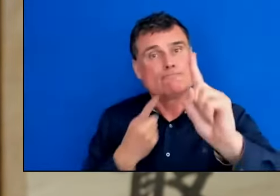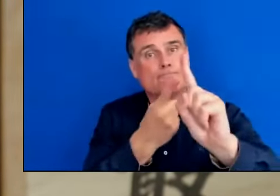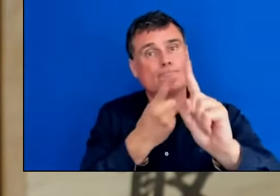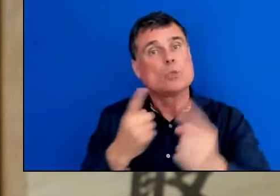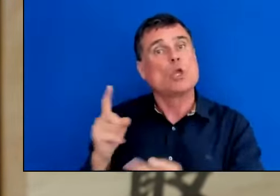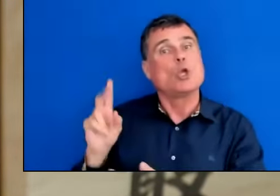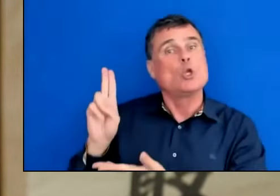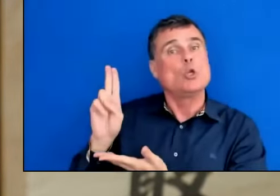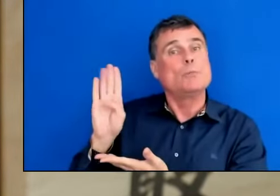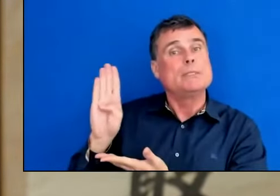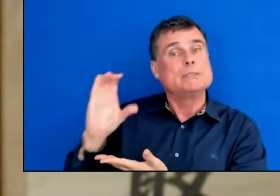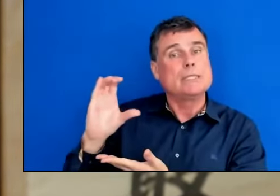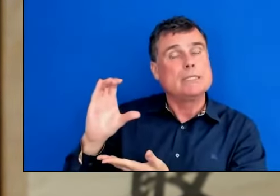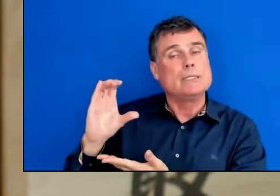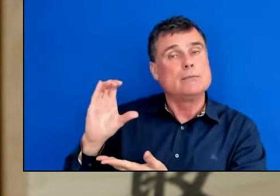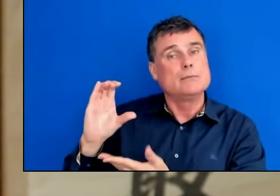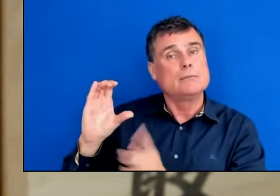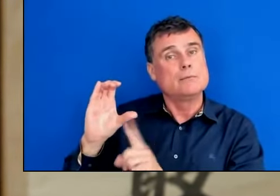in UBC